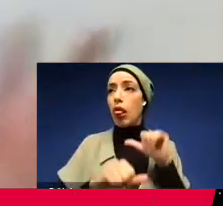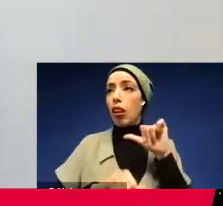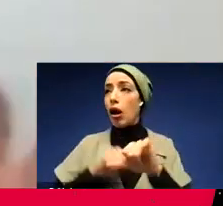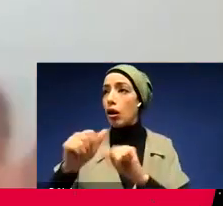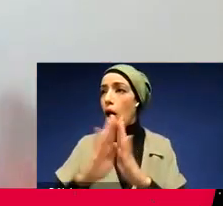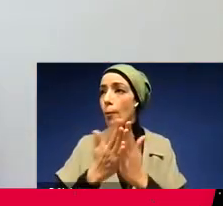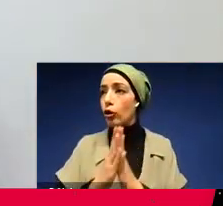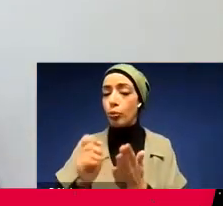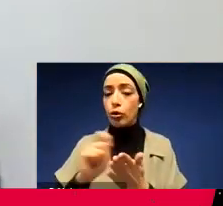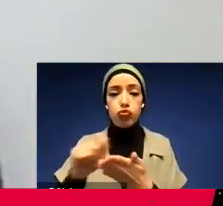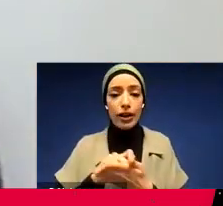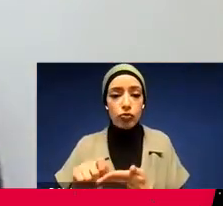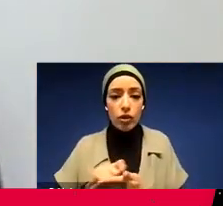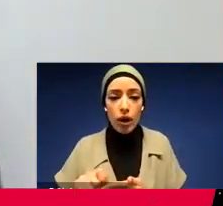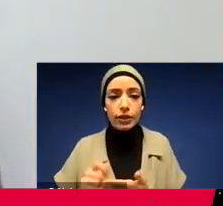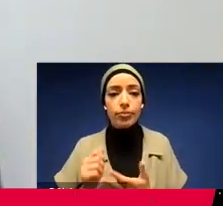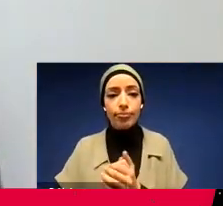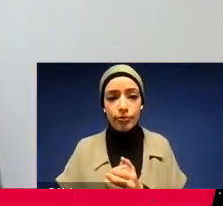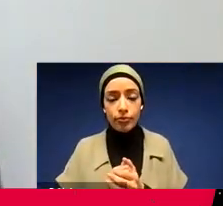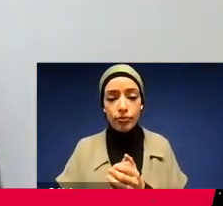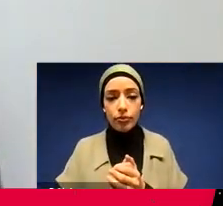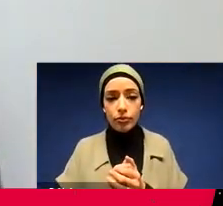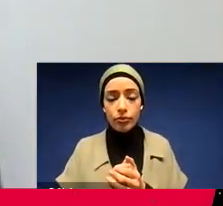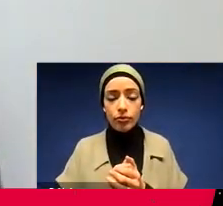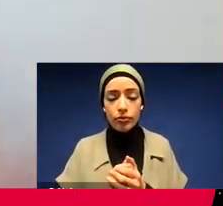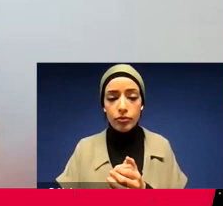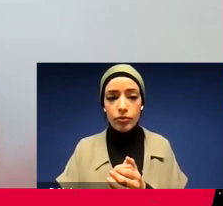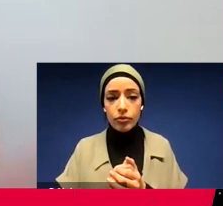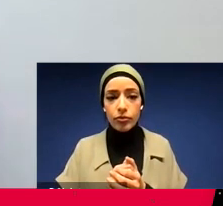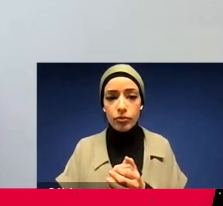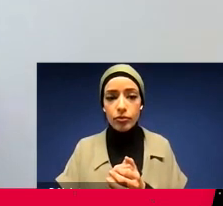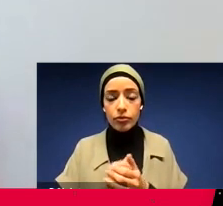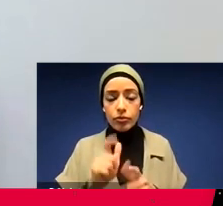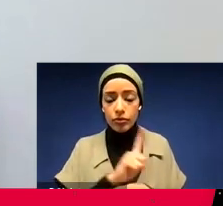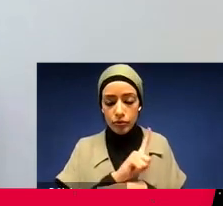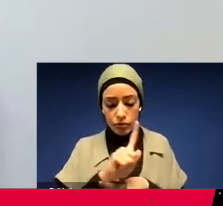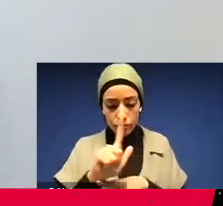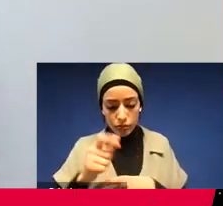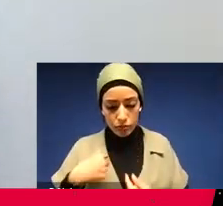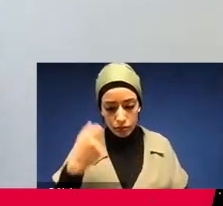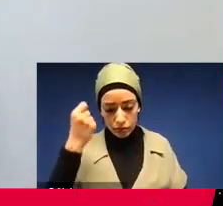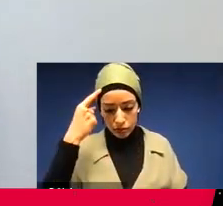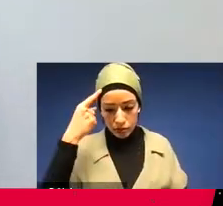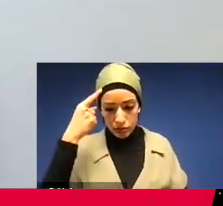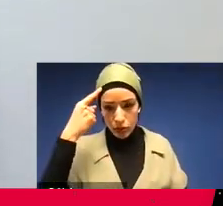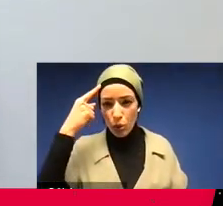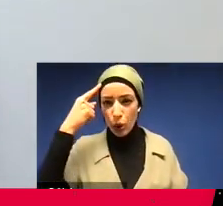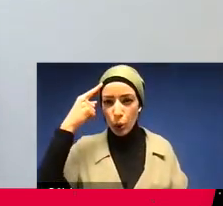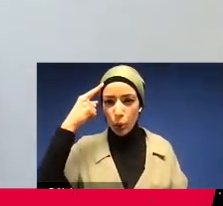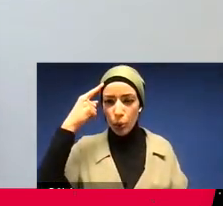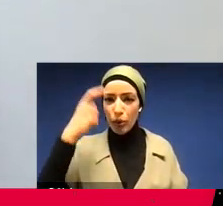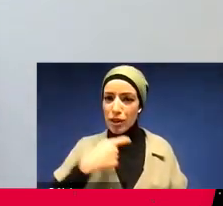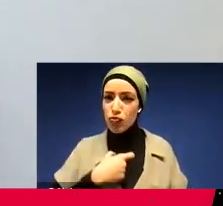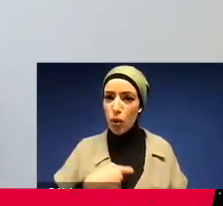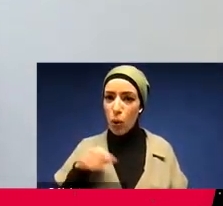and all of that. And it was only later on that I realized, no, that's their role. And that's what solidarity